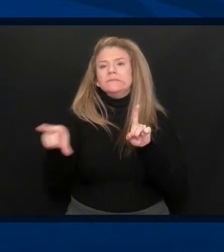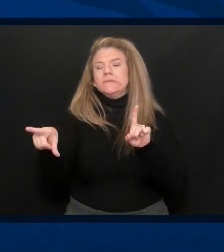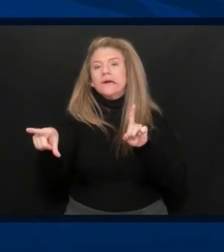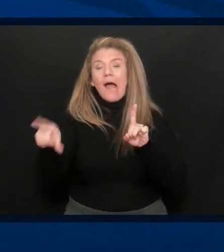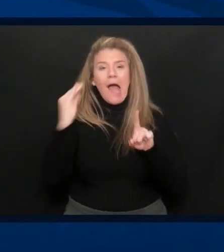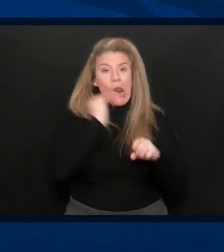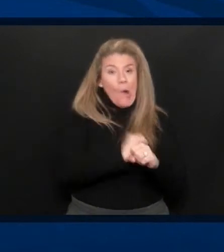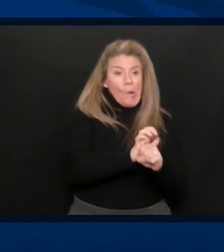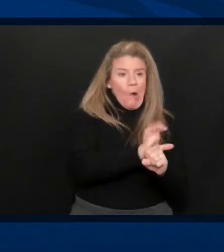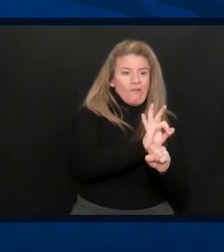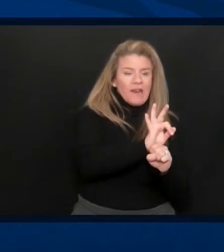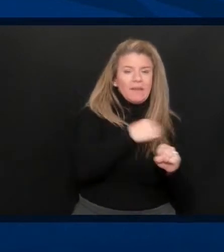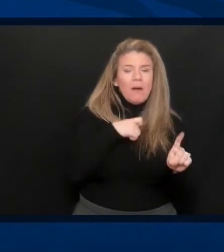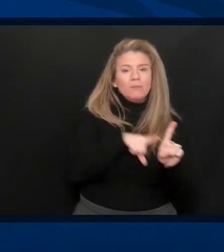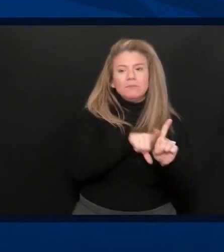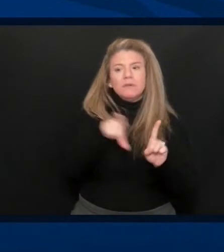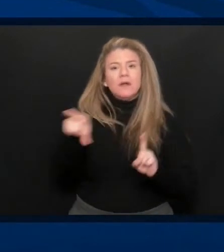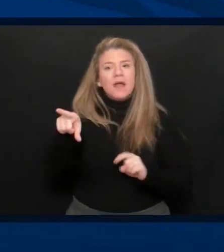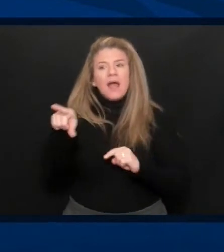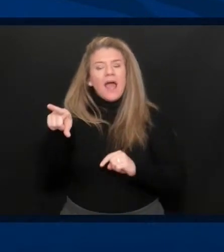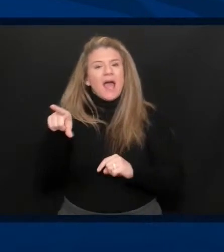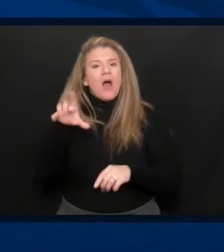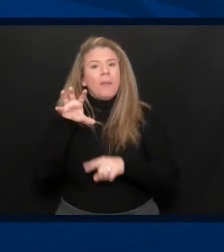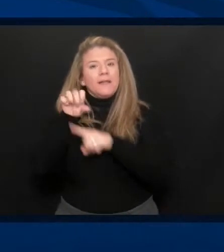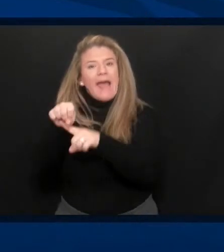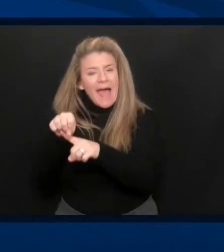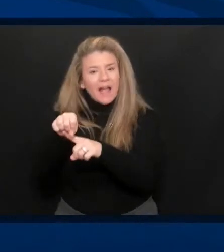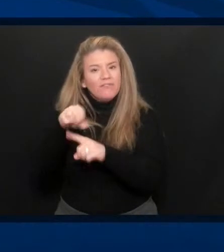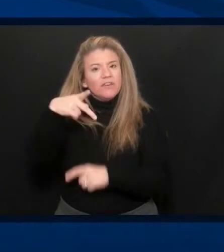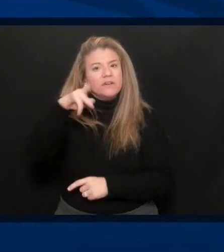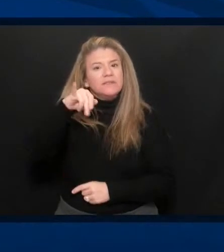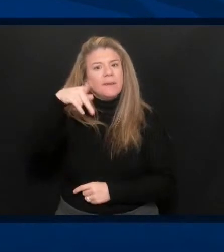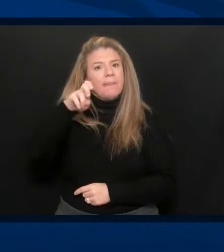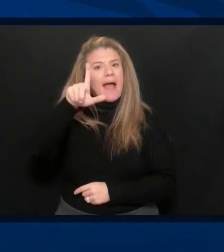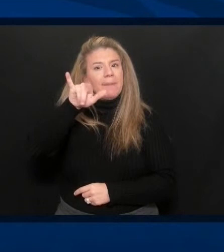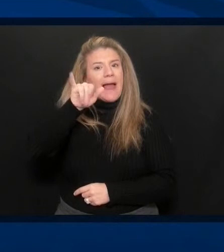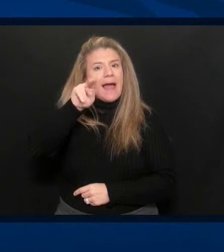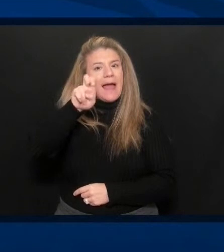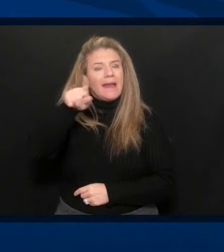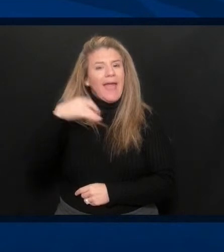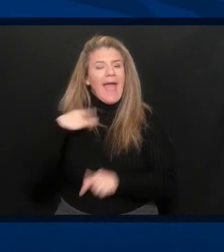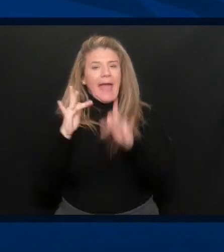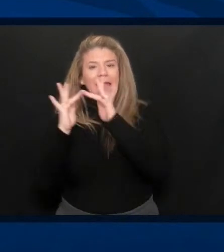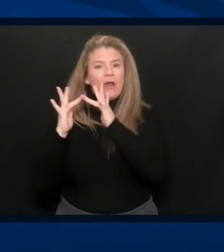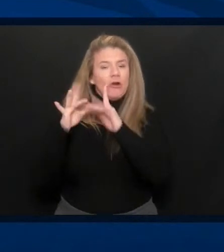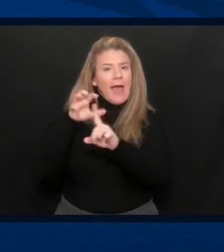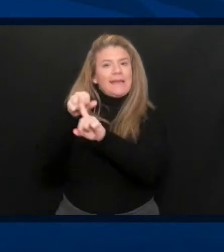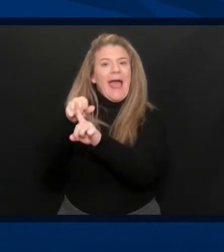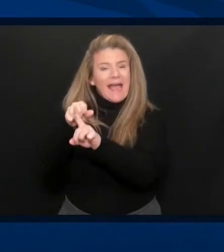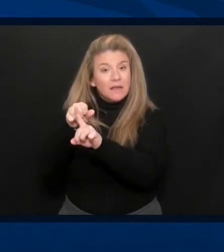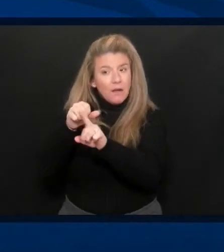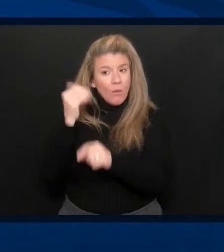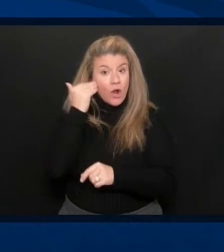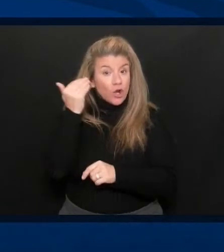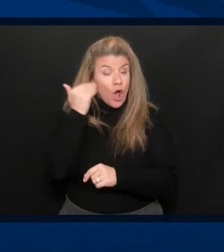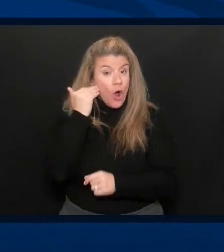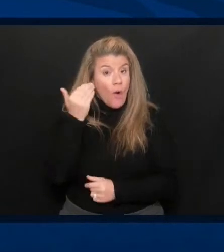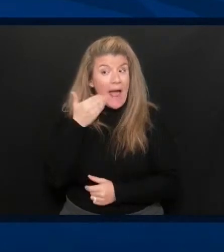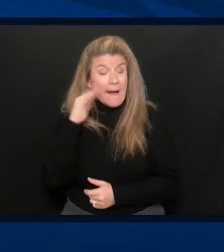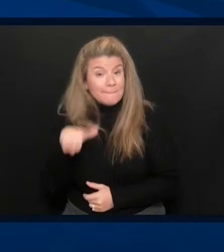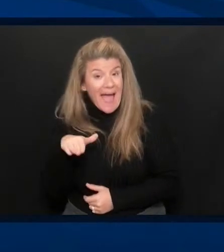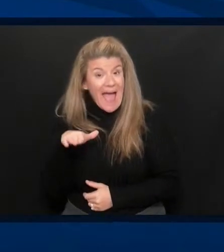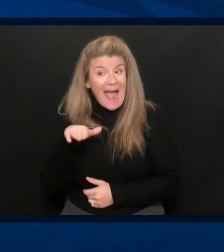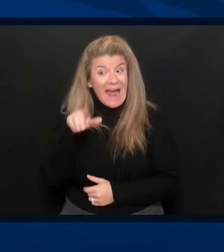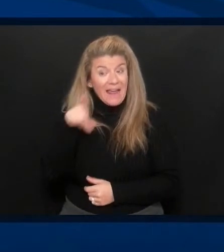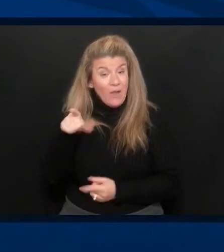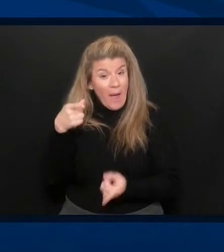second to the cyber attack on the pipeline. And if you've gotten any word from your advisors on how bad the gasoline pain at the